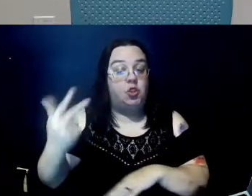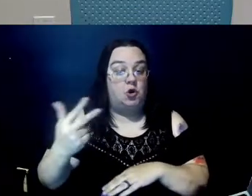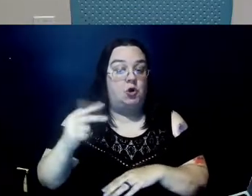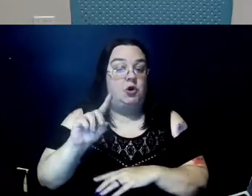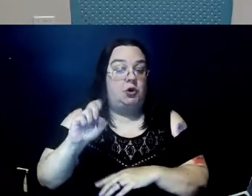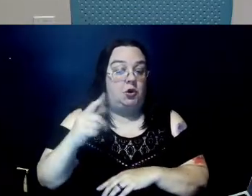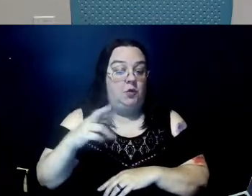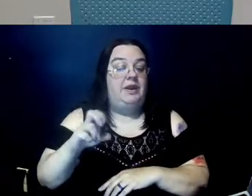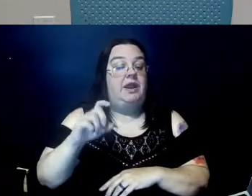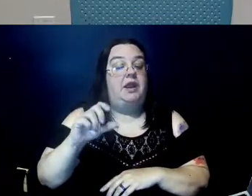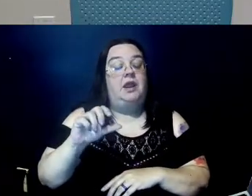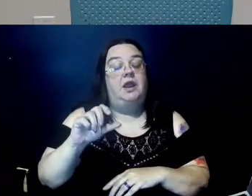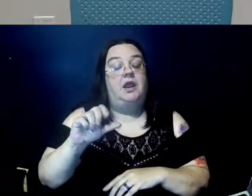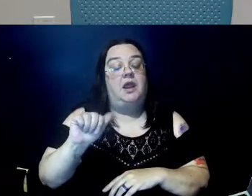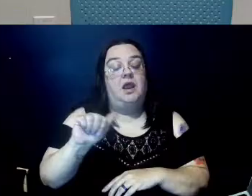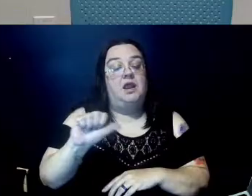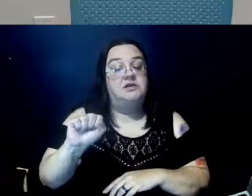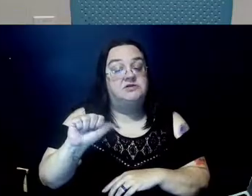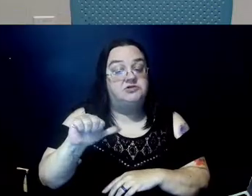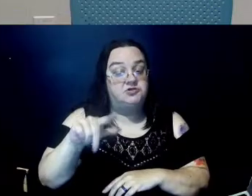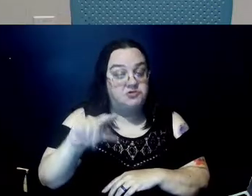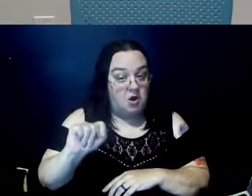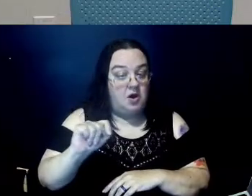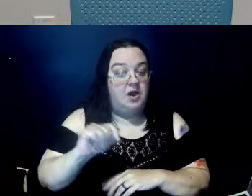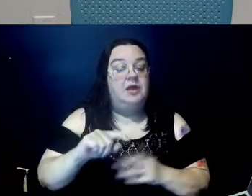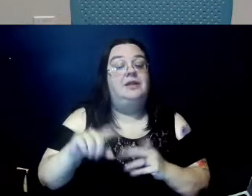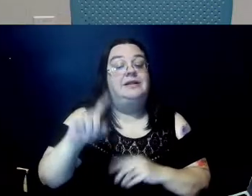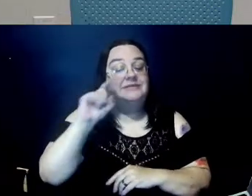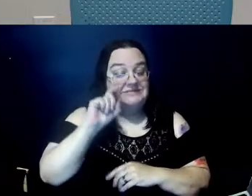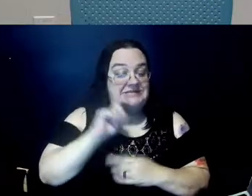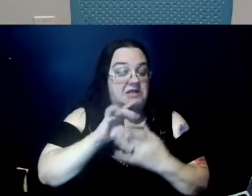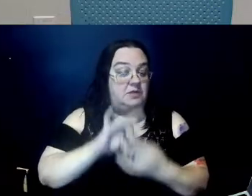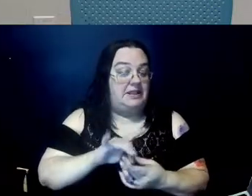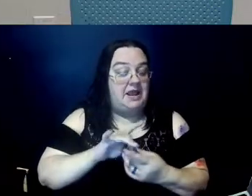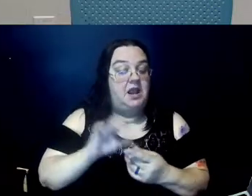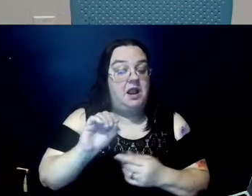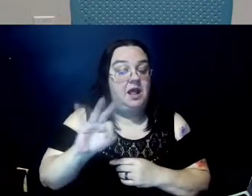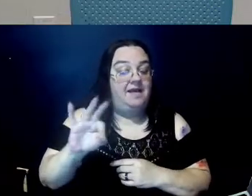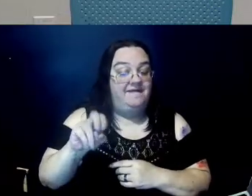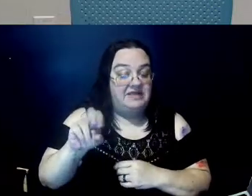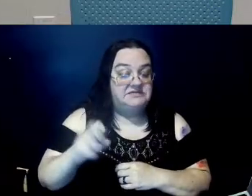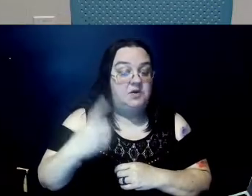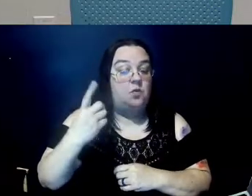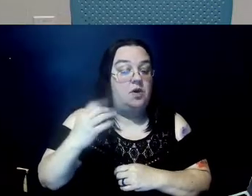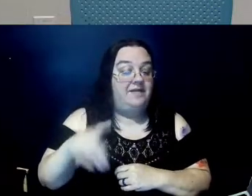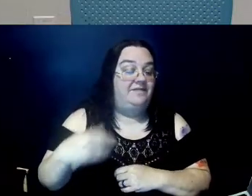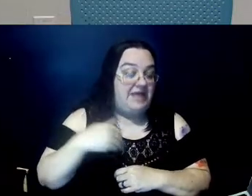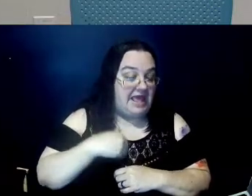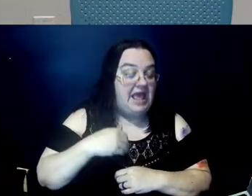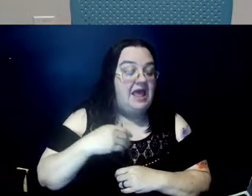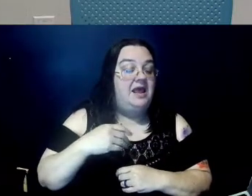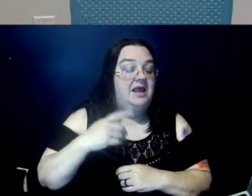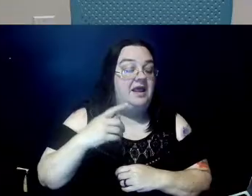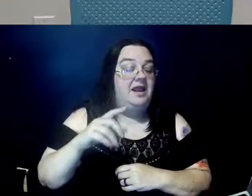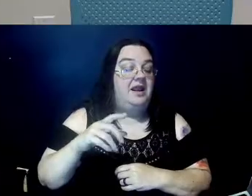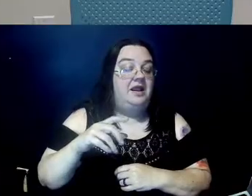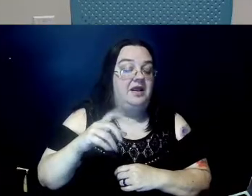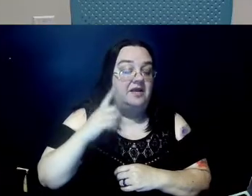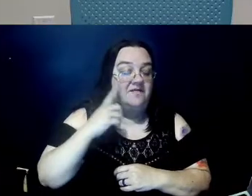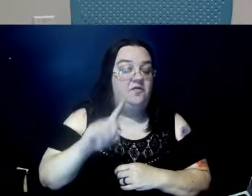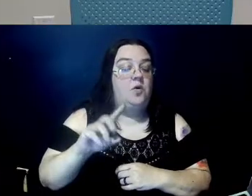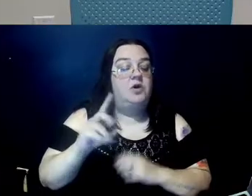So the great arrest, and the vehicle they were in was stolen from Mount Lincoln. Just wanted to highlight